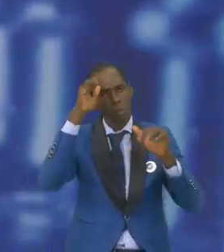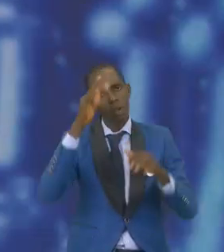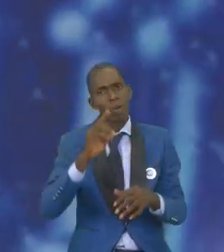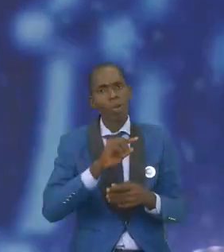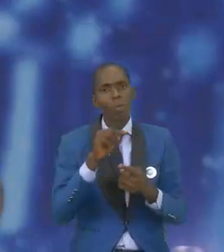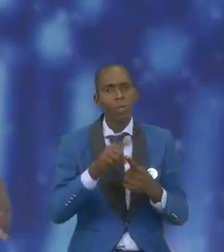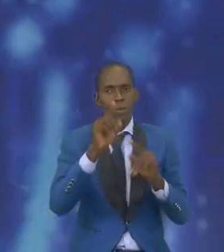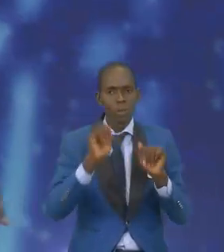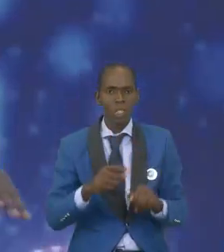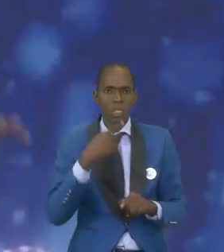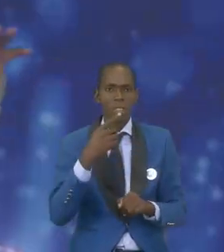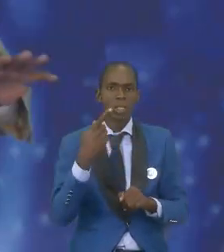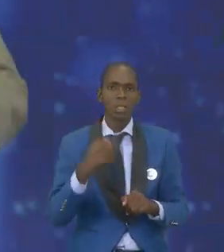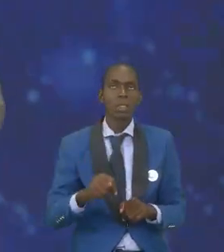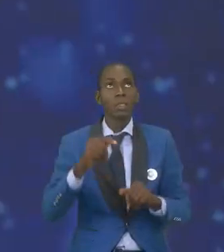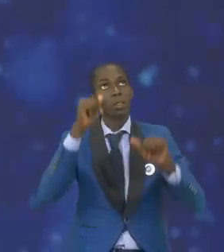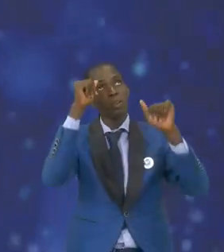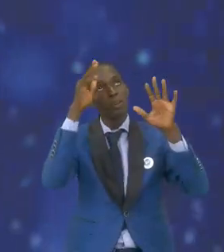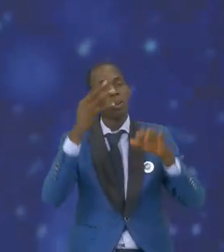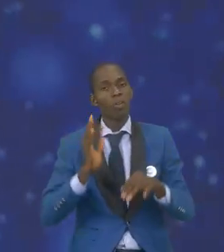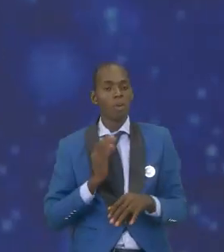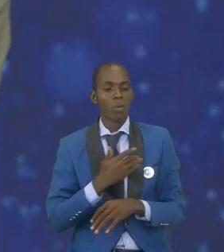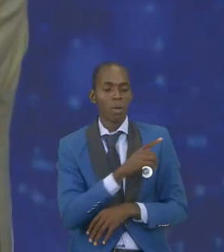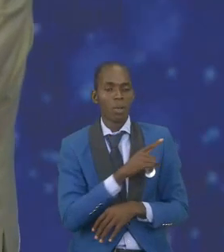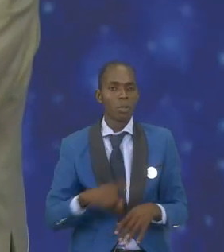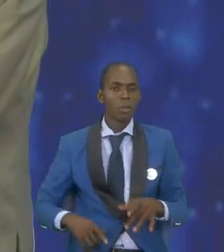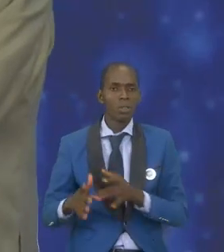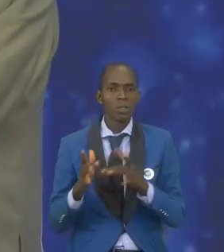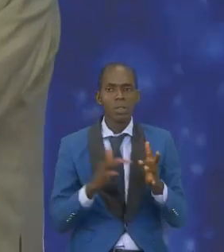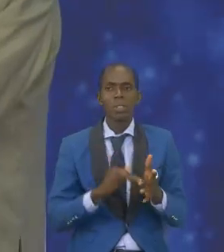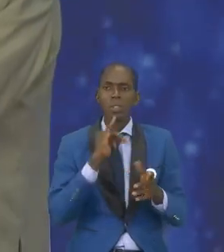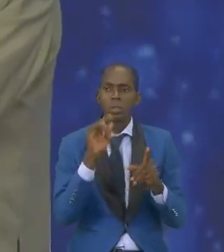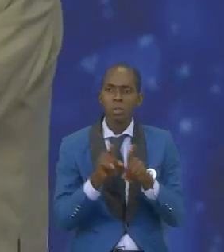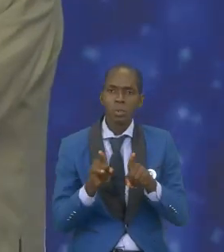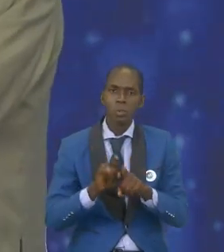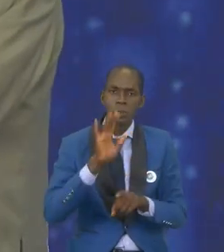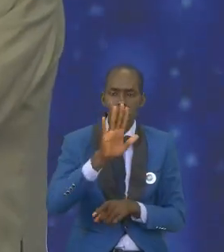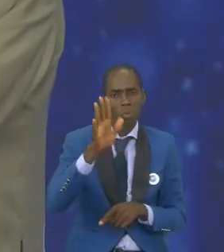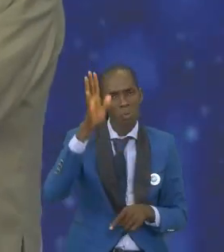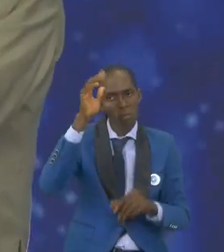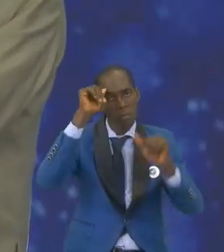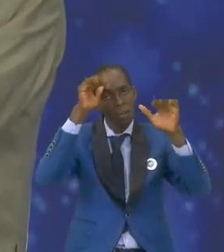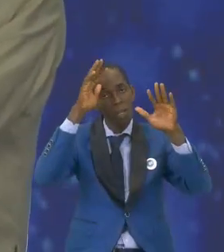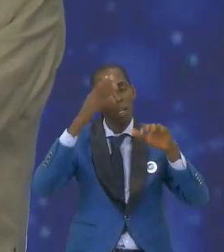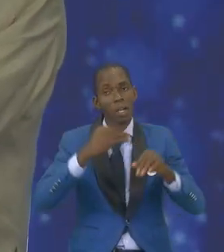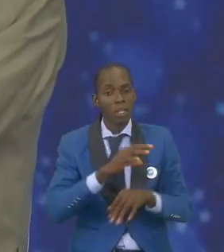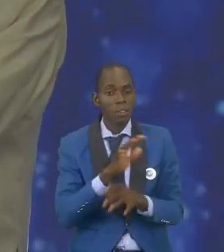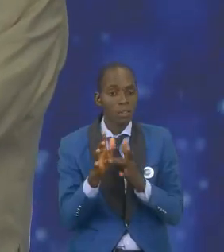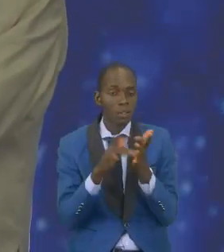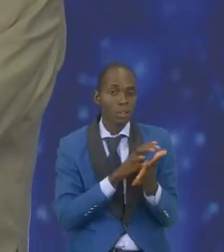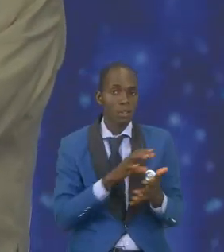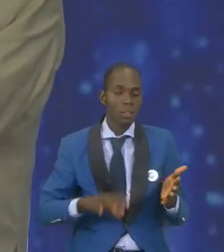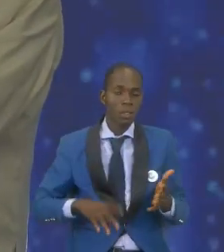the Father of our Lord Jesus Christ is also your Father, and like Jesus Christ, the only